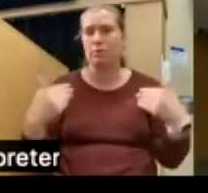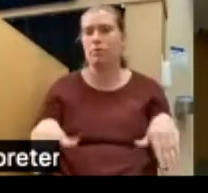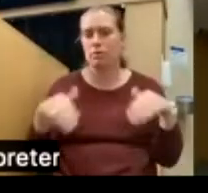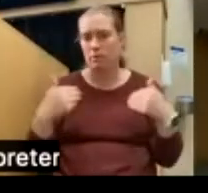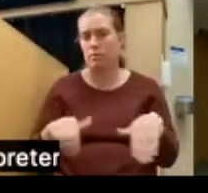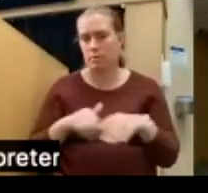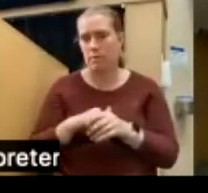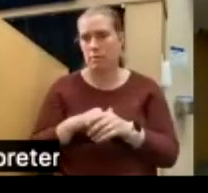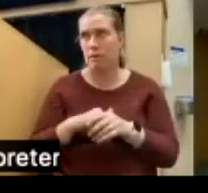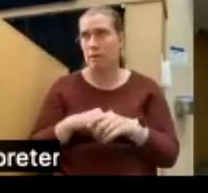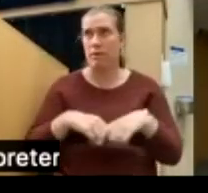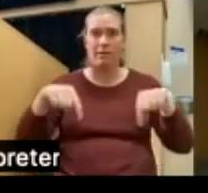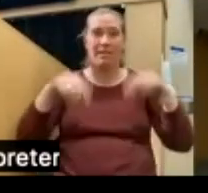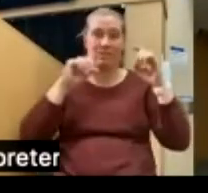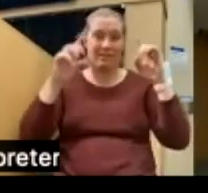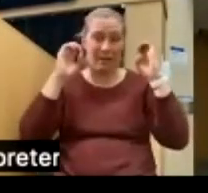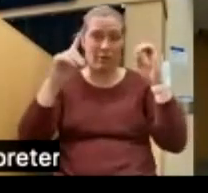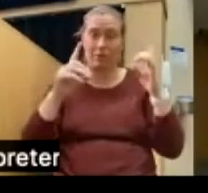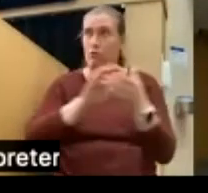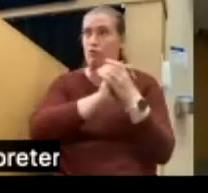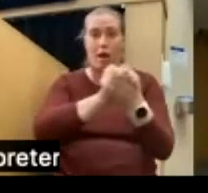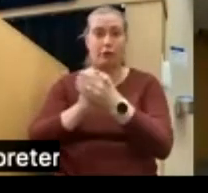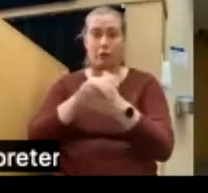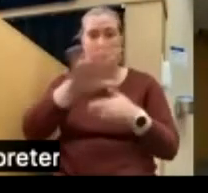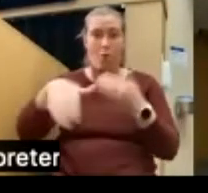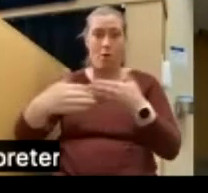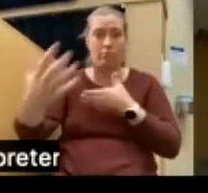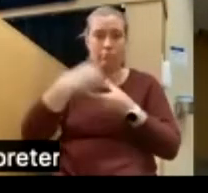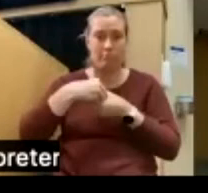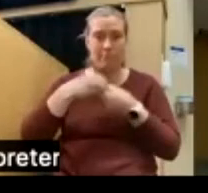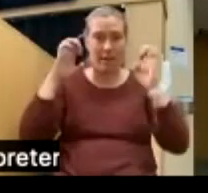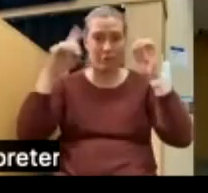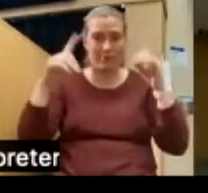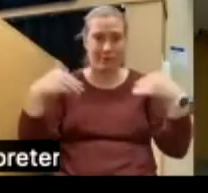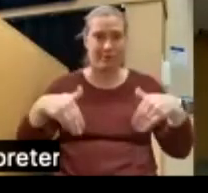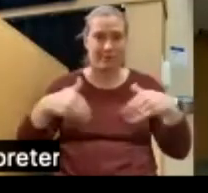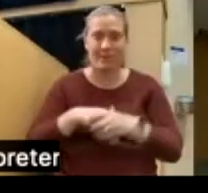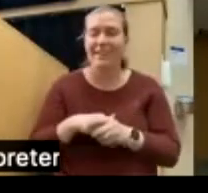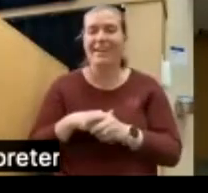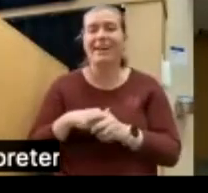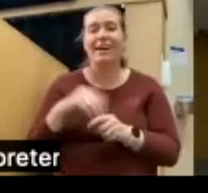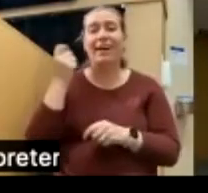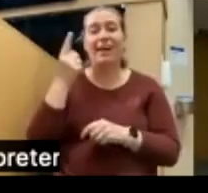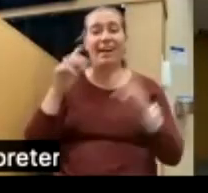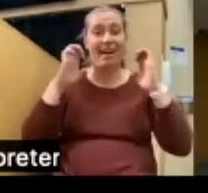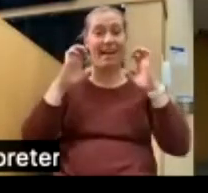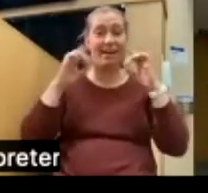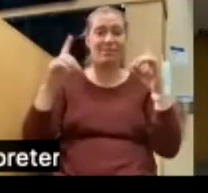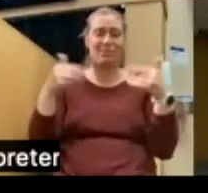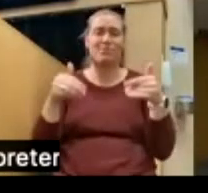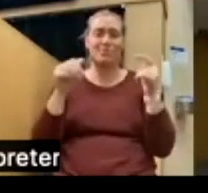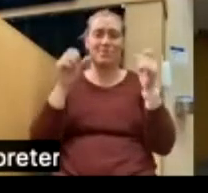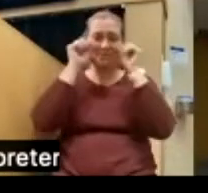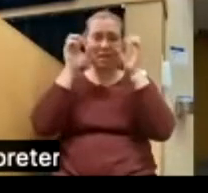what we're doing here right now. So congratulations to all of us, but education is an incredible part of